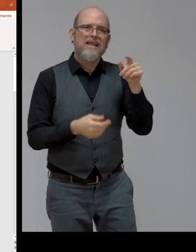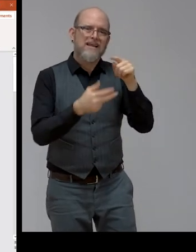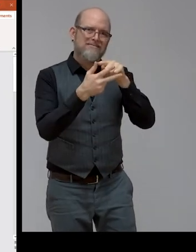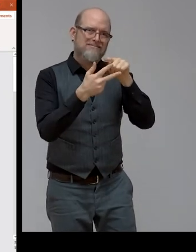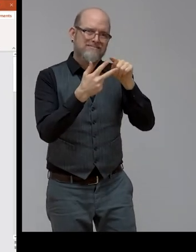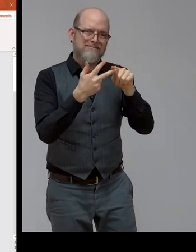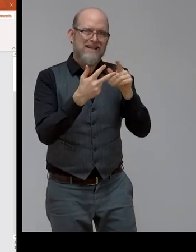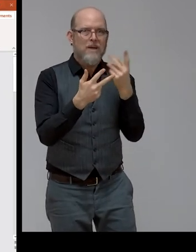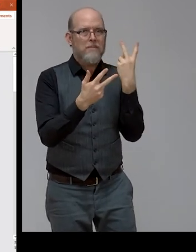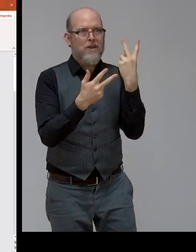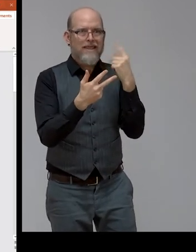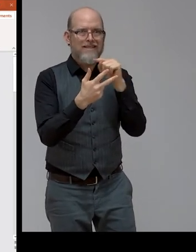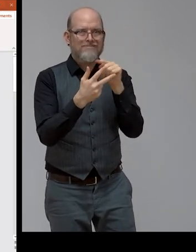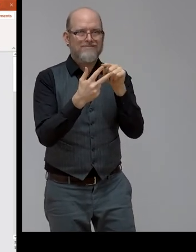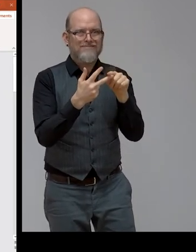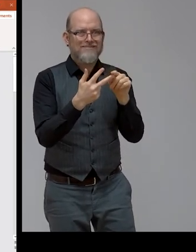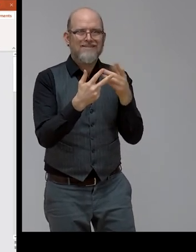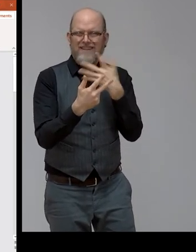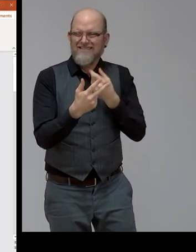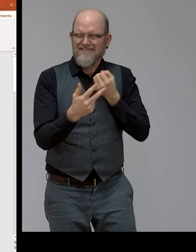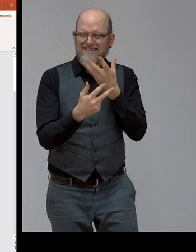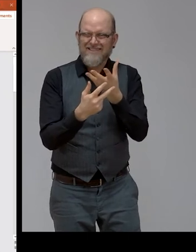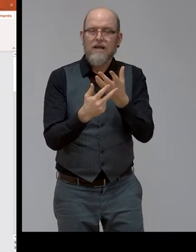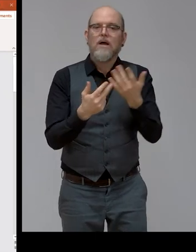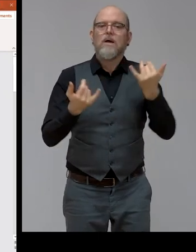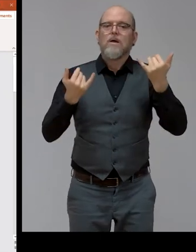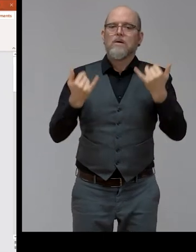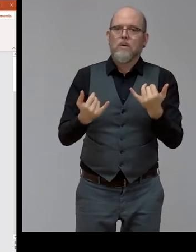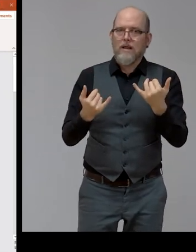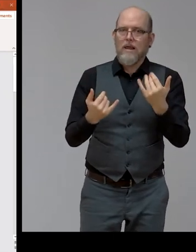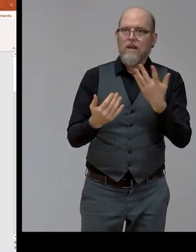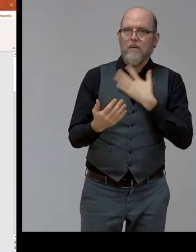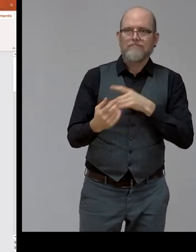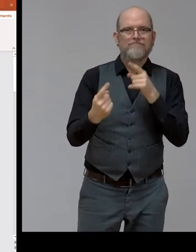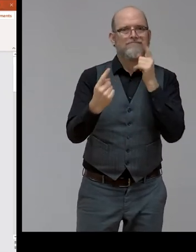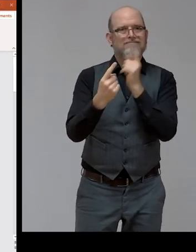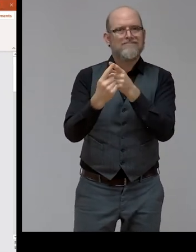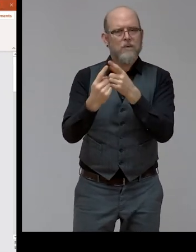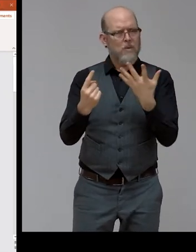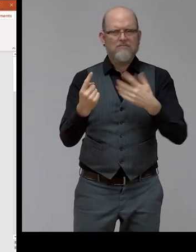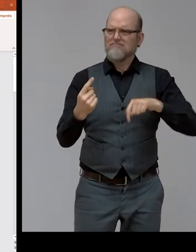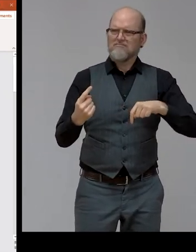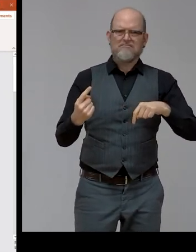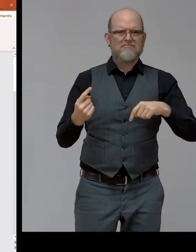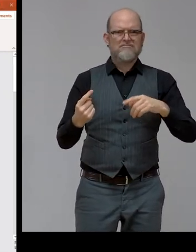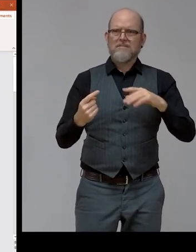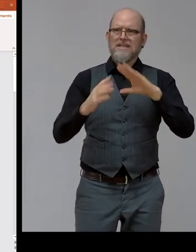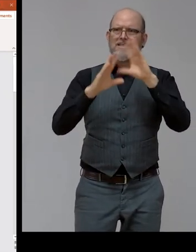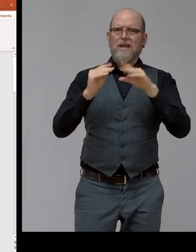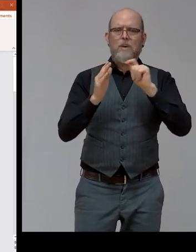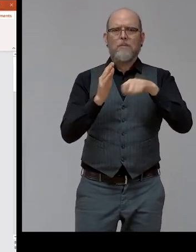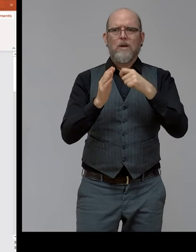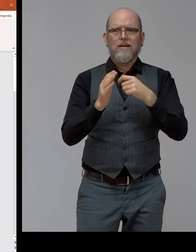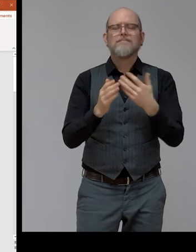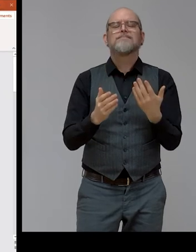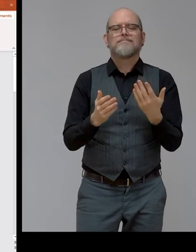our talk today is why we are here, why we are at the Zero Project, is really to promote